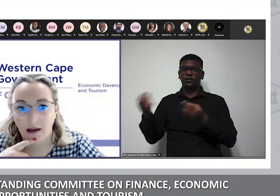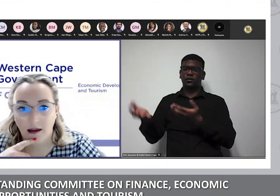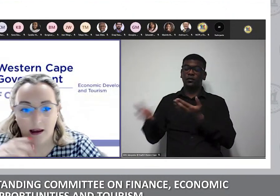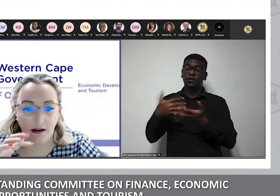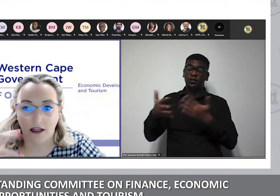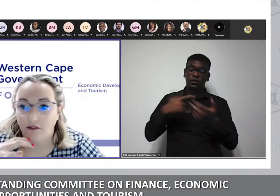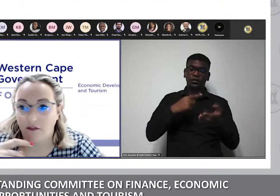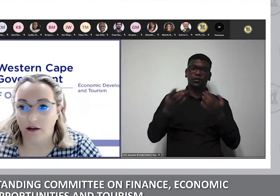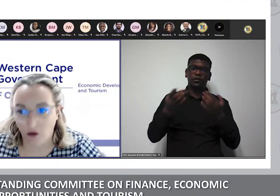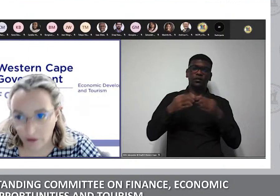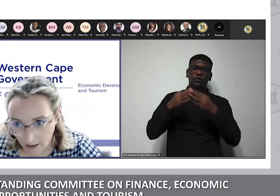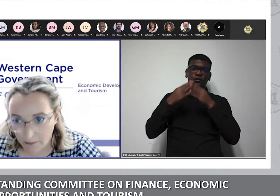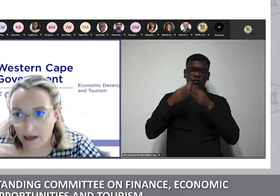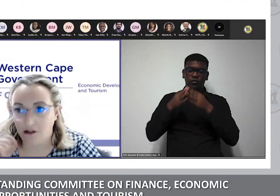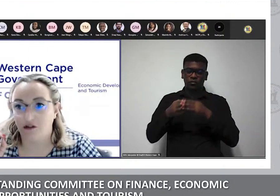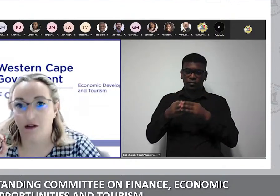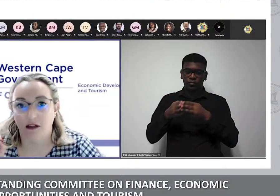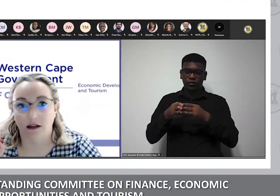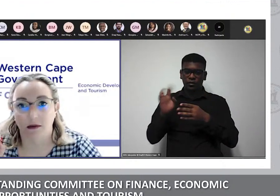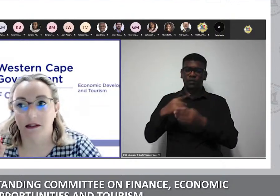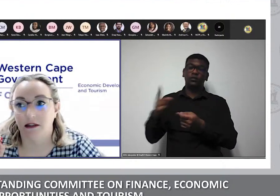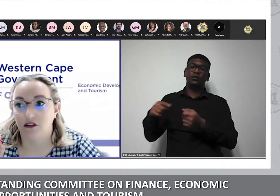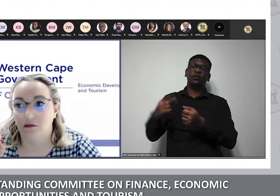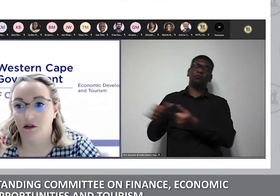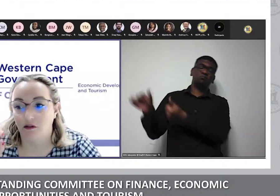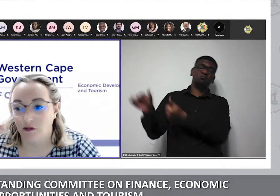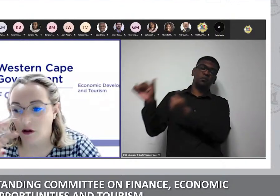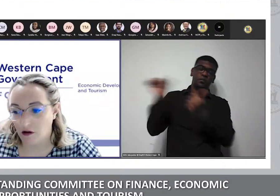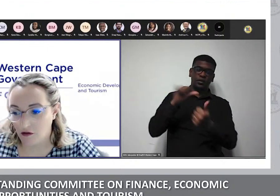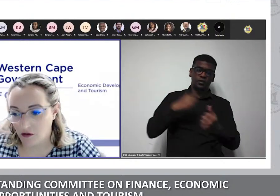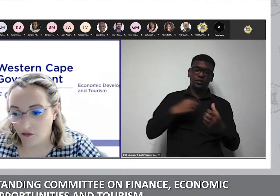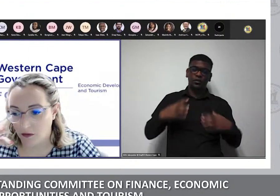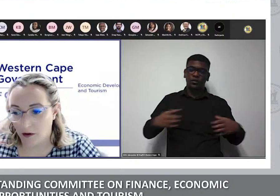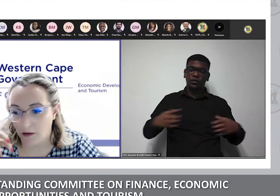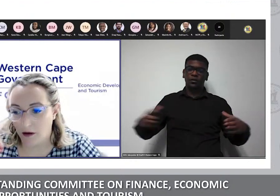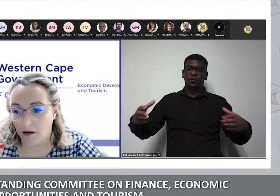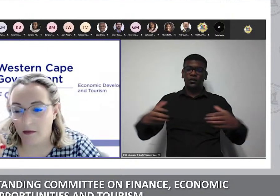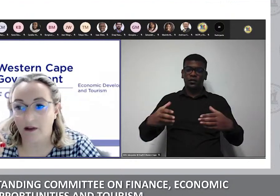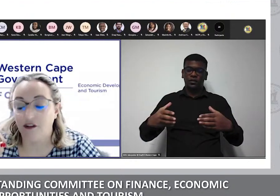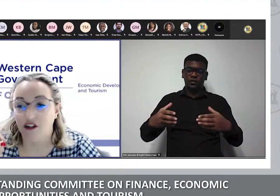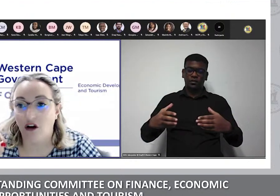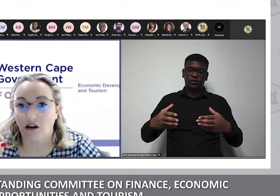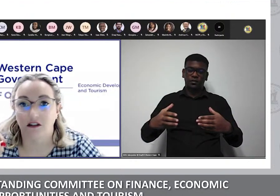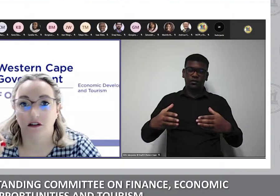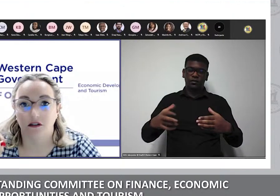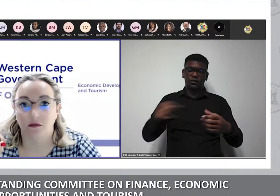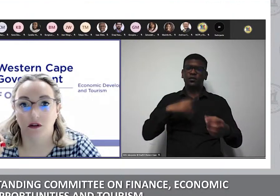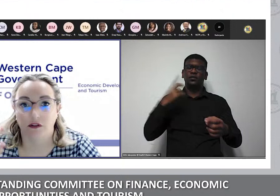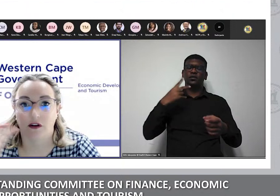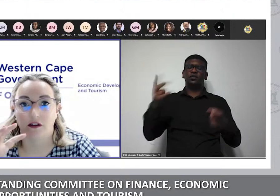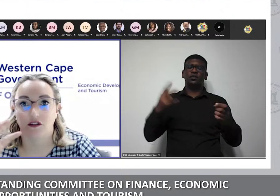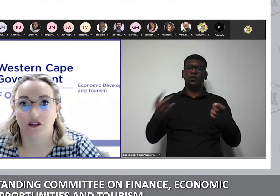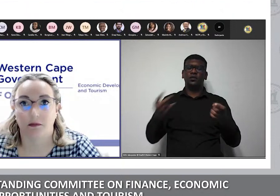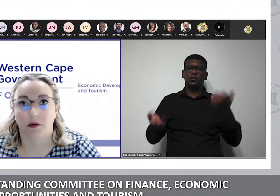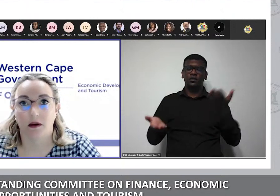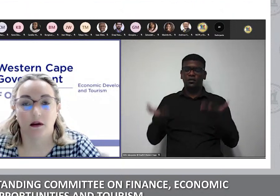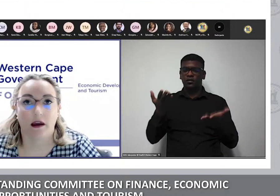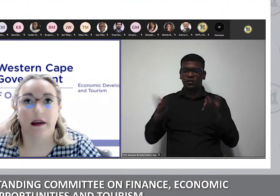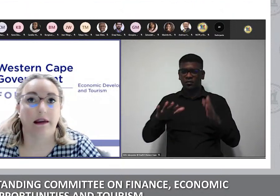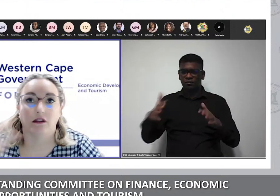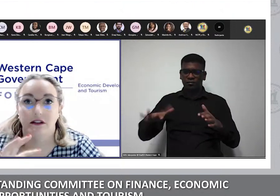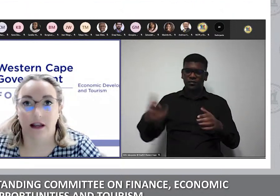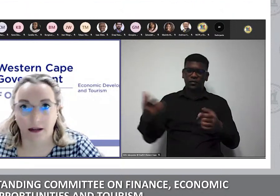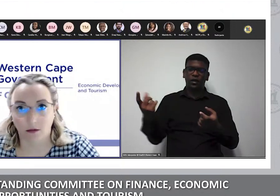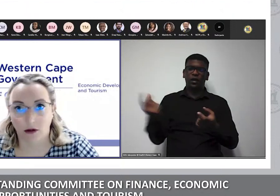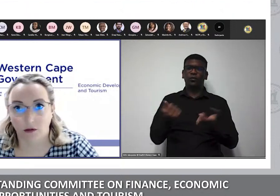forwarder and rather come back to the committee in terms of sort of a average cost, in terms of if I had to ship